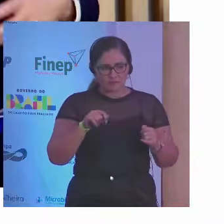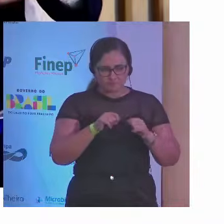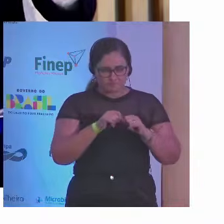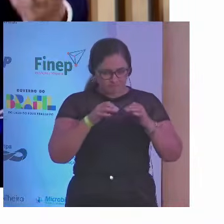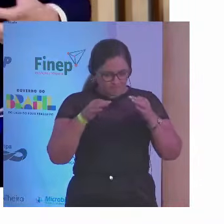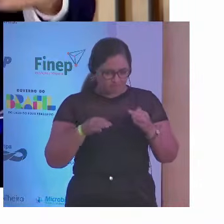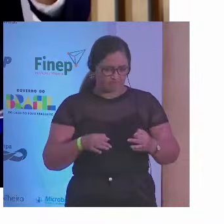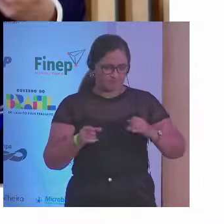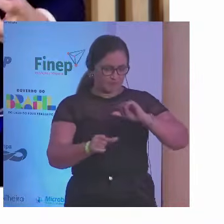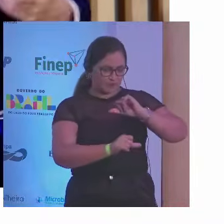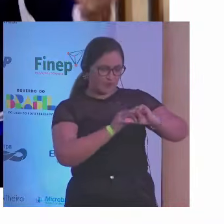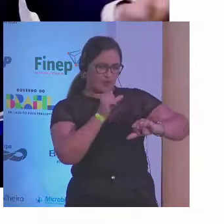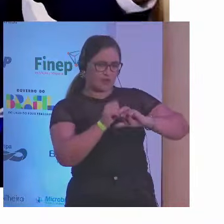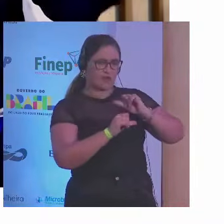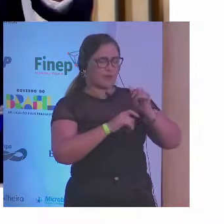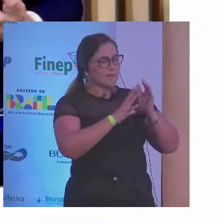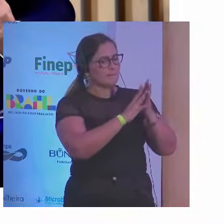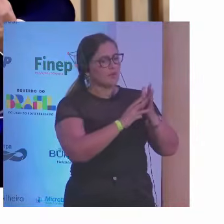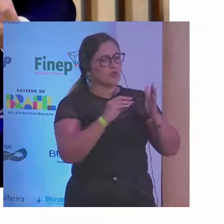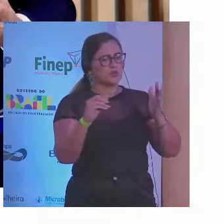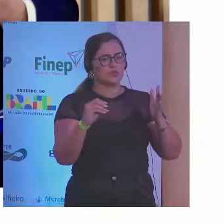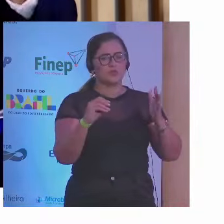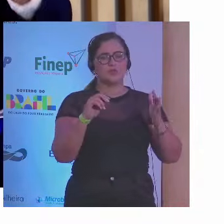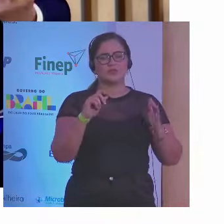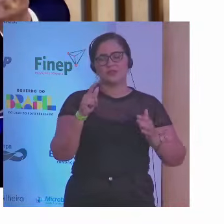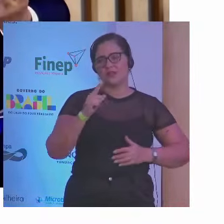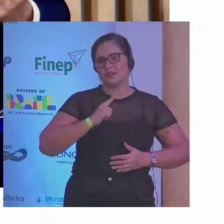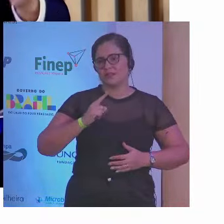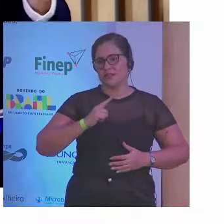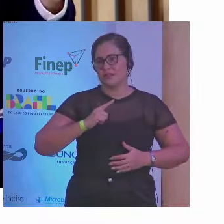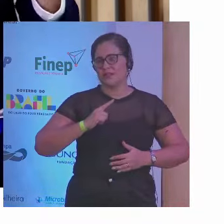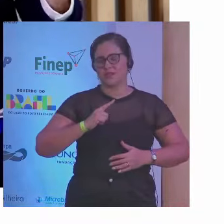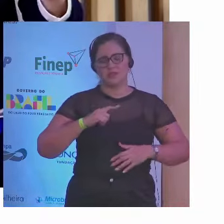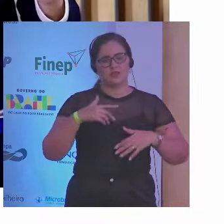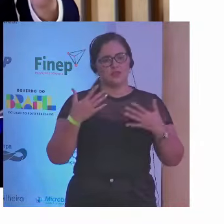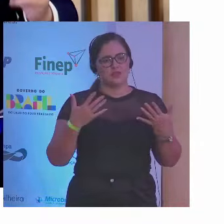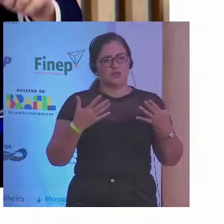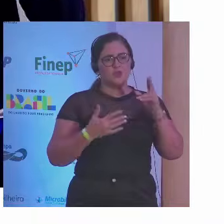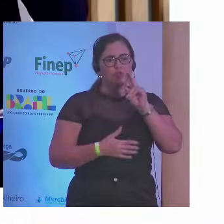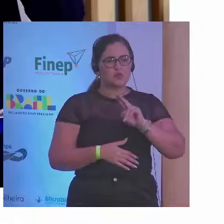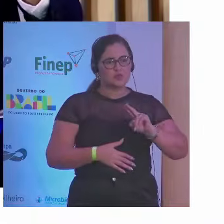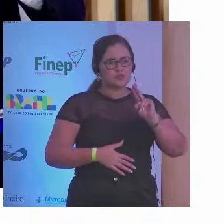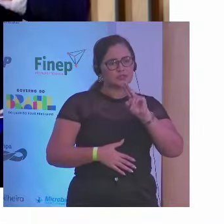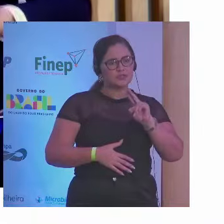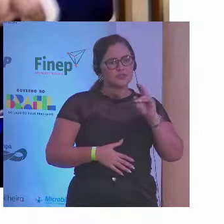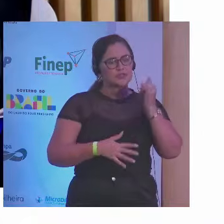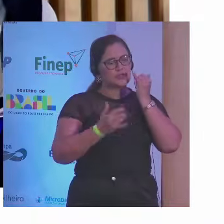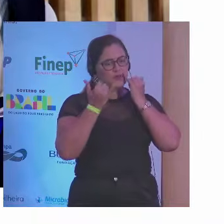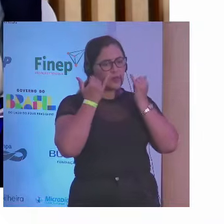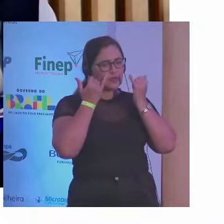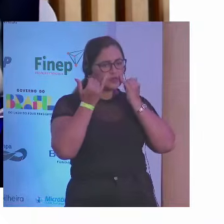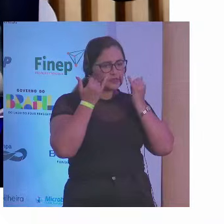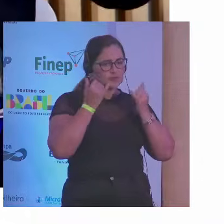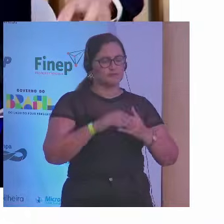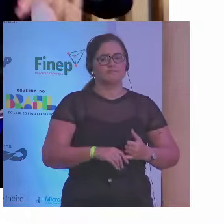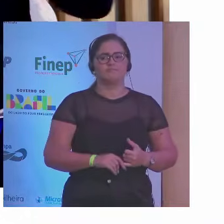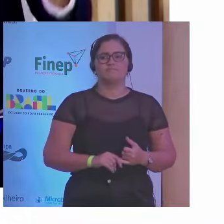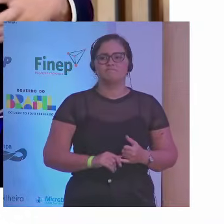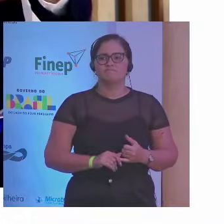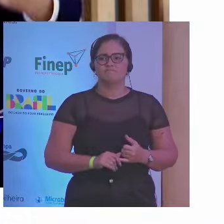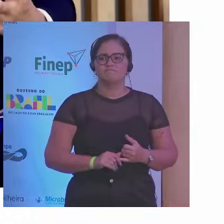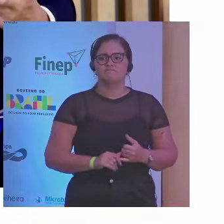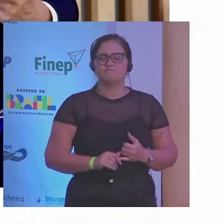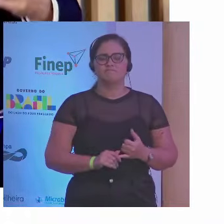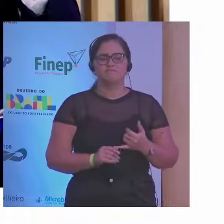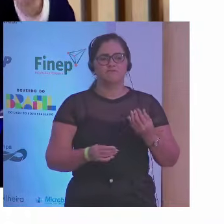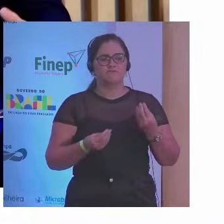have the data assimilation team that are taking this into account. And the data that they have in anomaly, they are blacklisted and they send it back to the team. And we